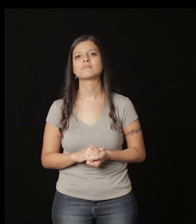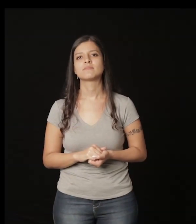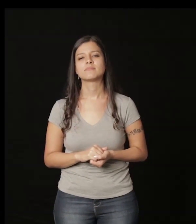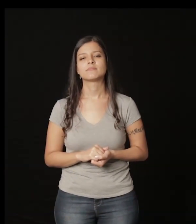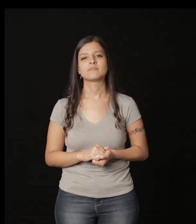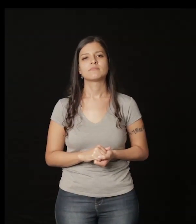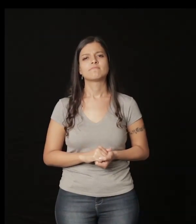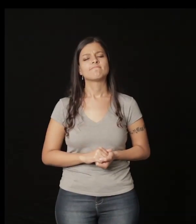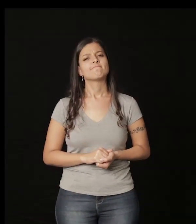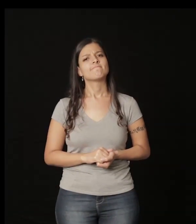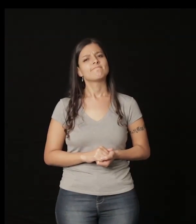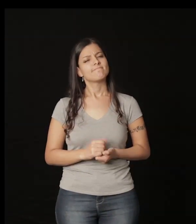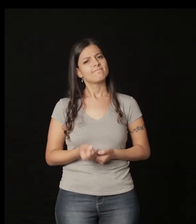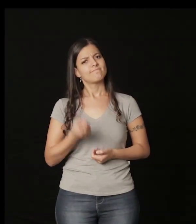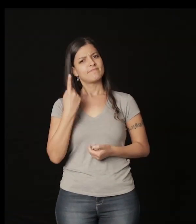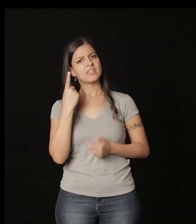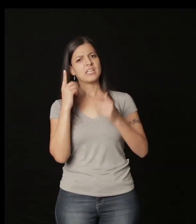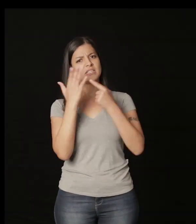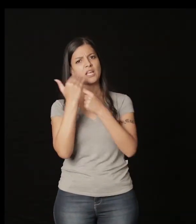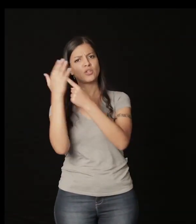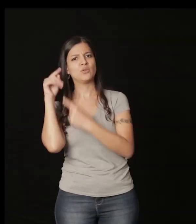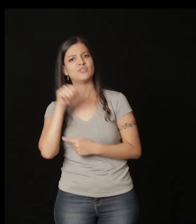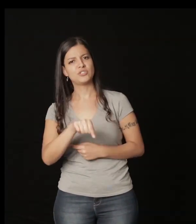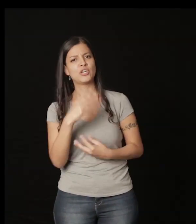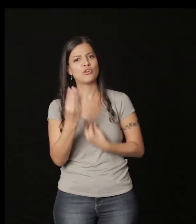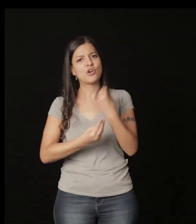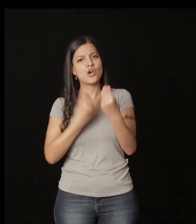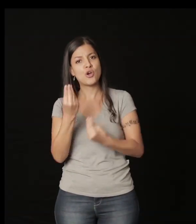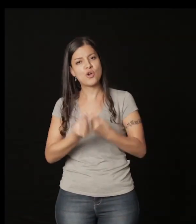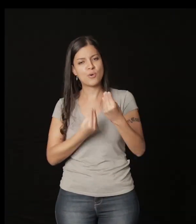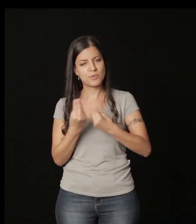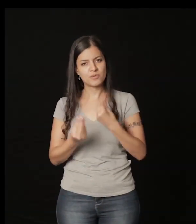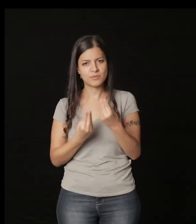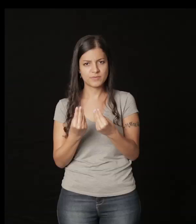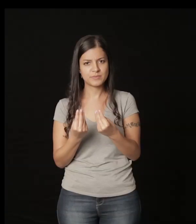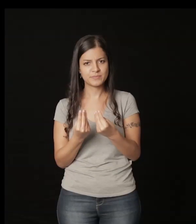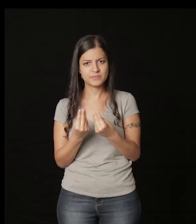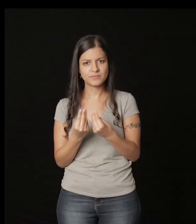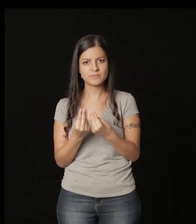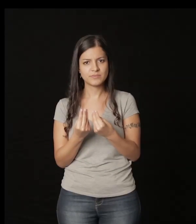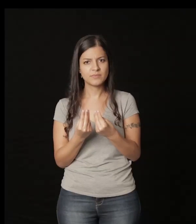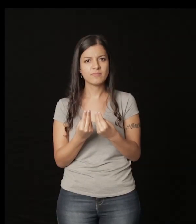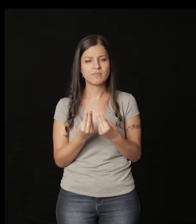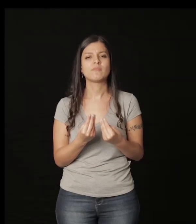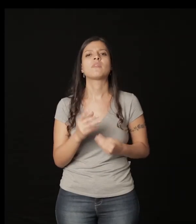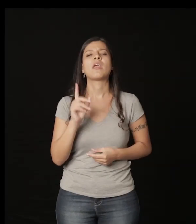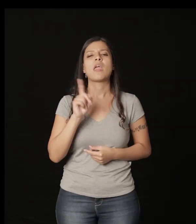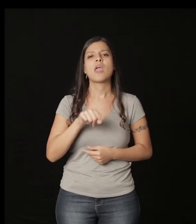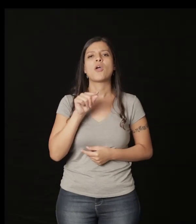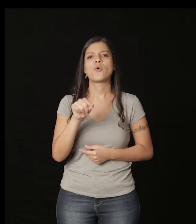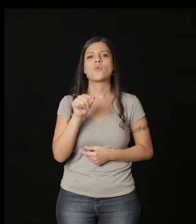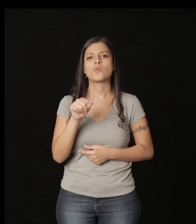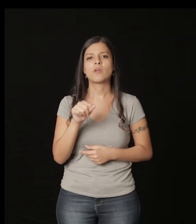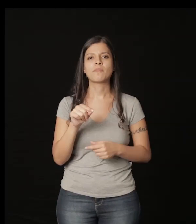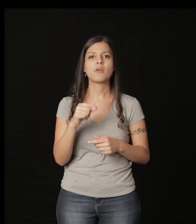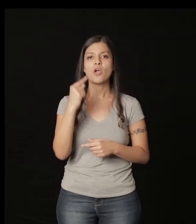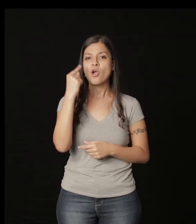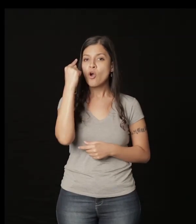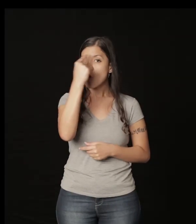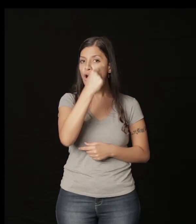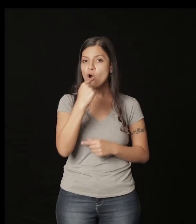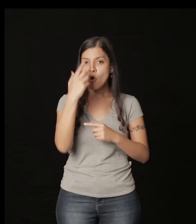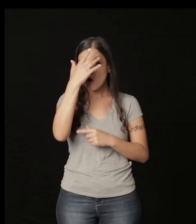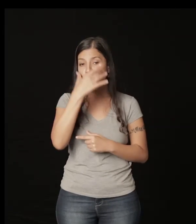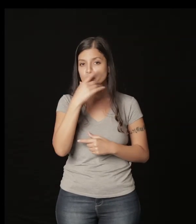project. What's amazing about this technology, the way it works, is it